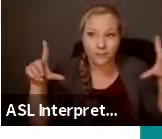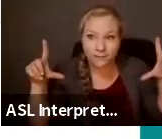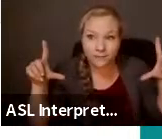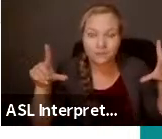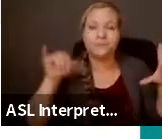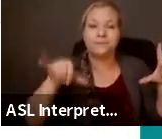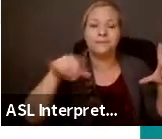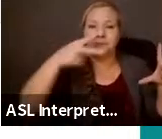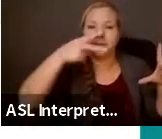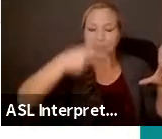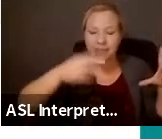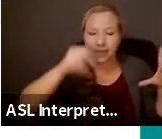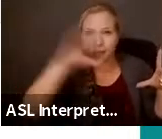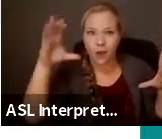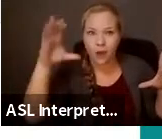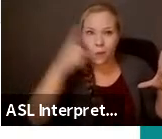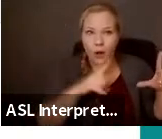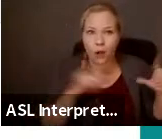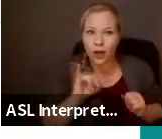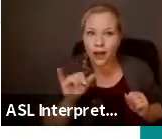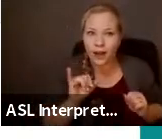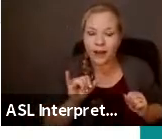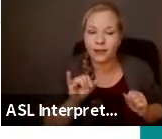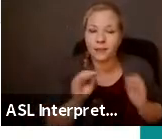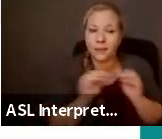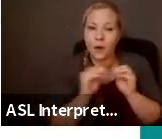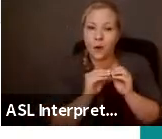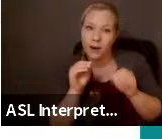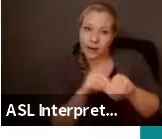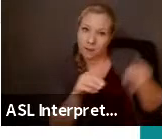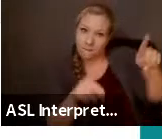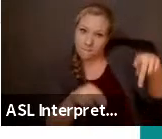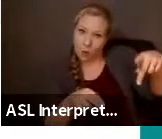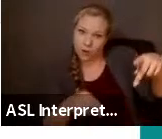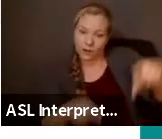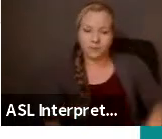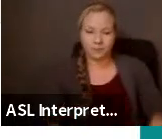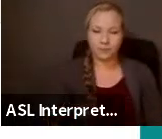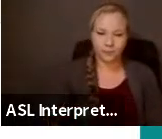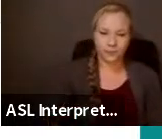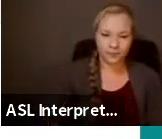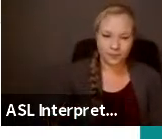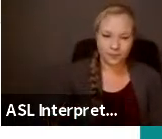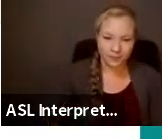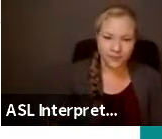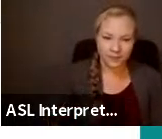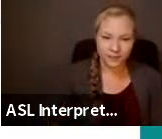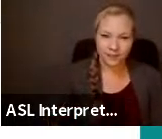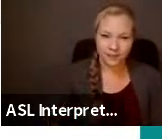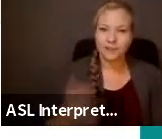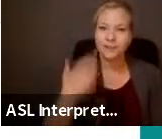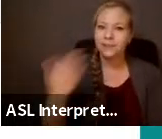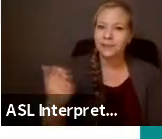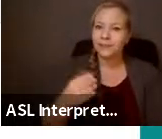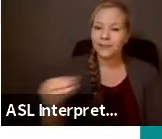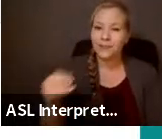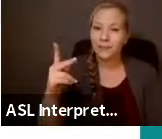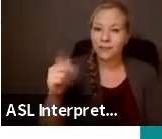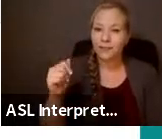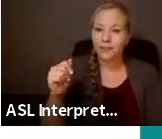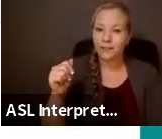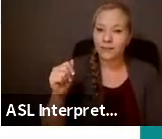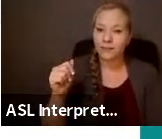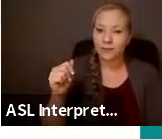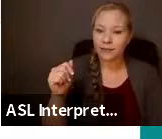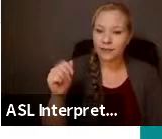that actually looks like as we go further south to Portland. And there's a note in the chat from Casey Wiles, one of